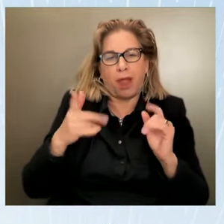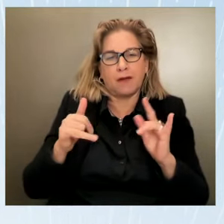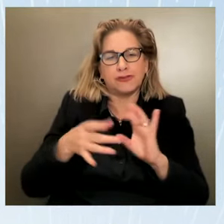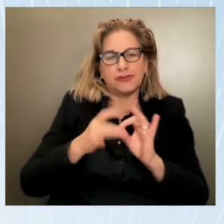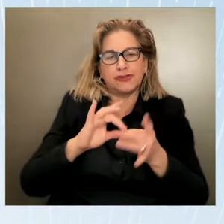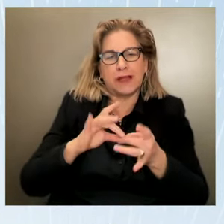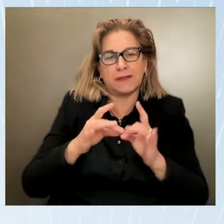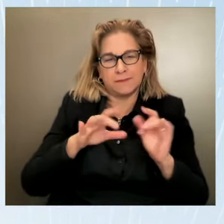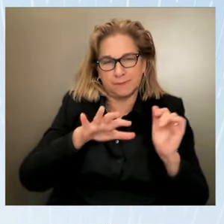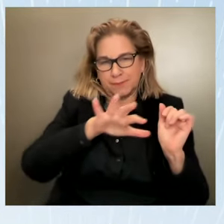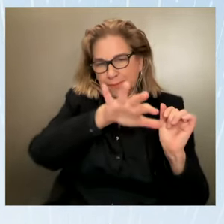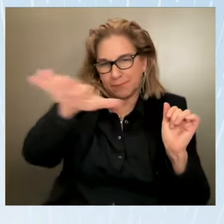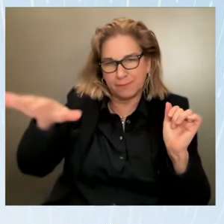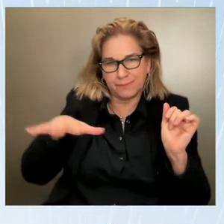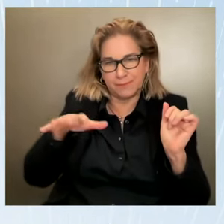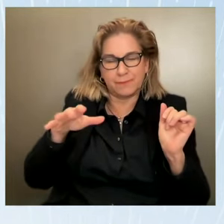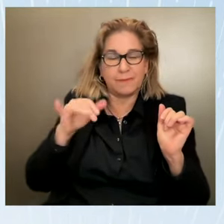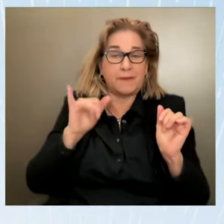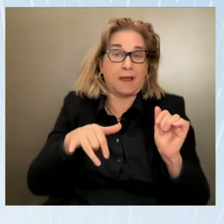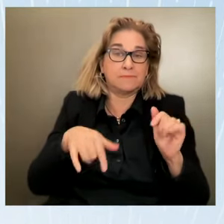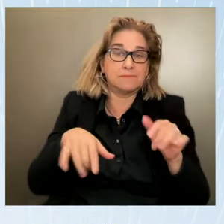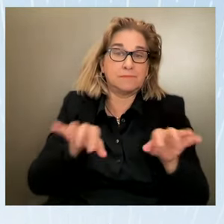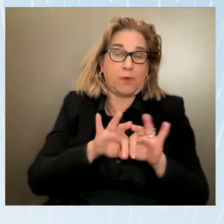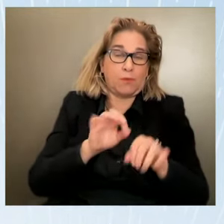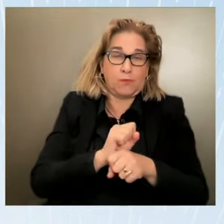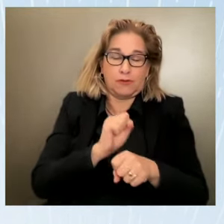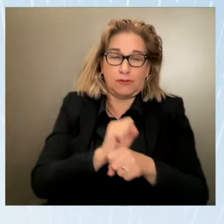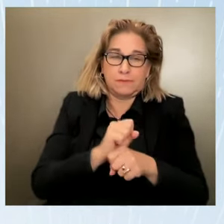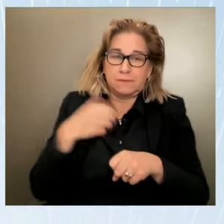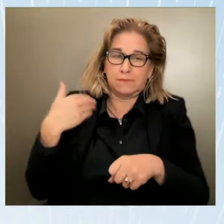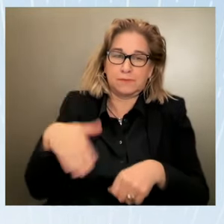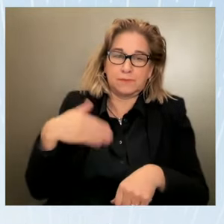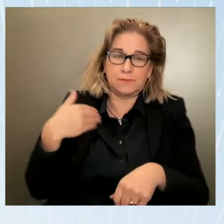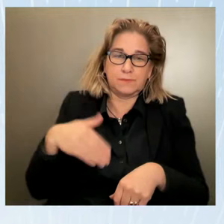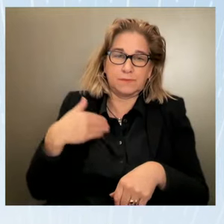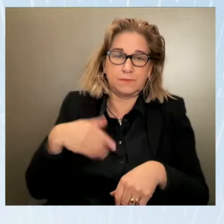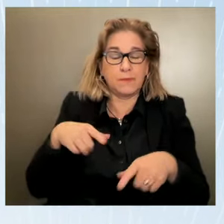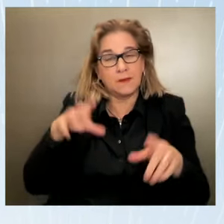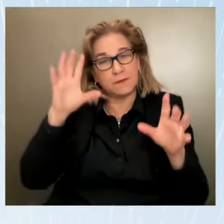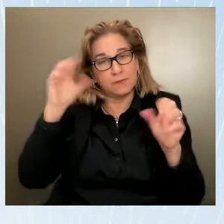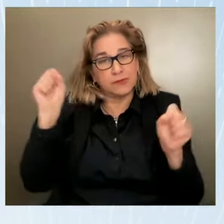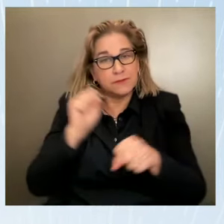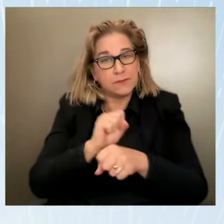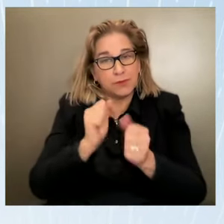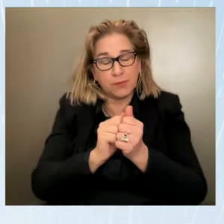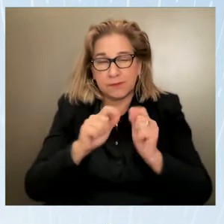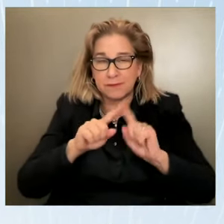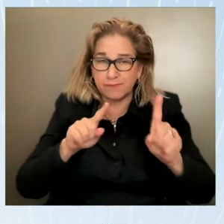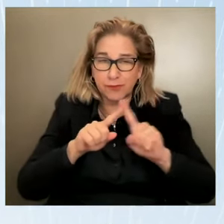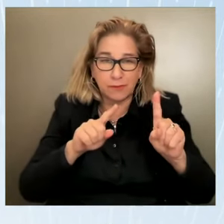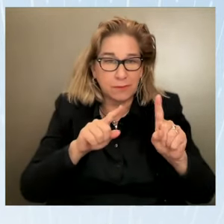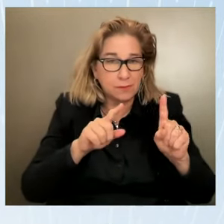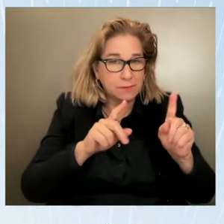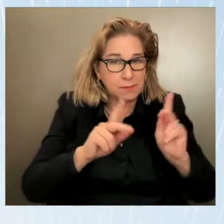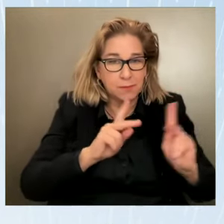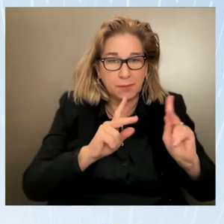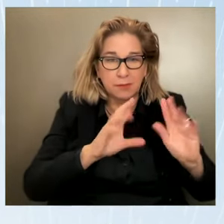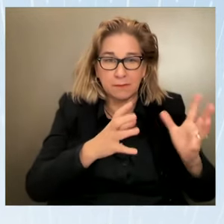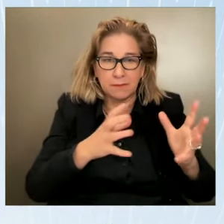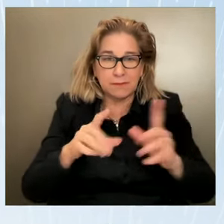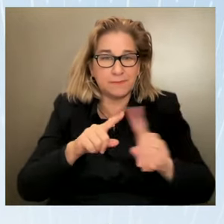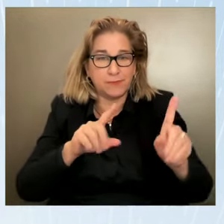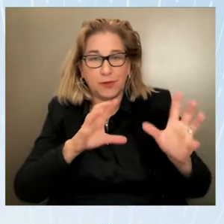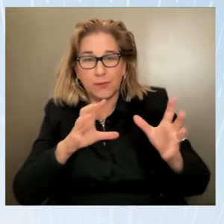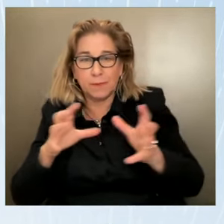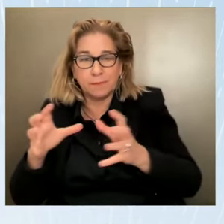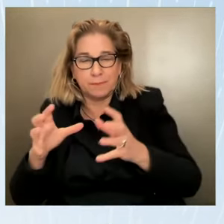that further combat trafficking and its consequences. For example, the Countering Human Trafficking Act of 2022 codified